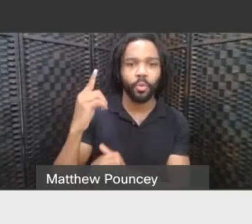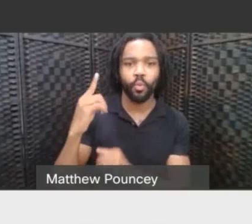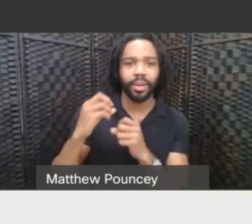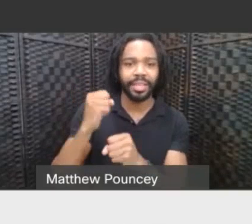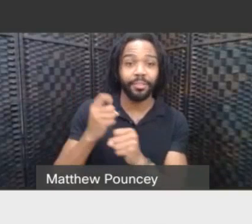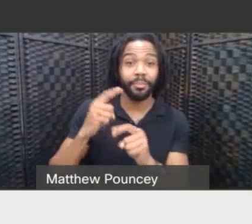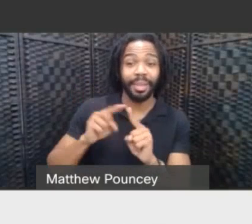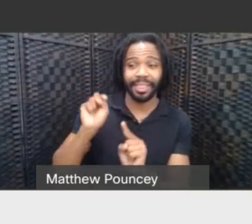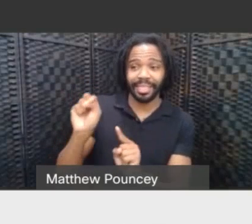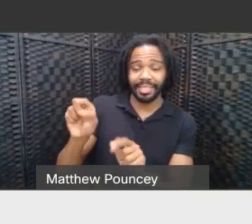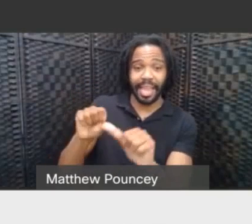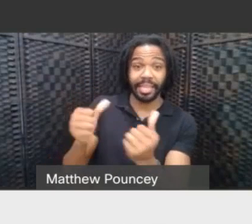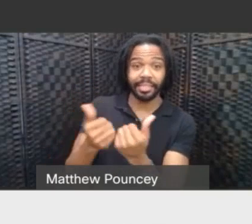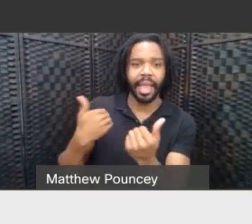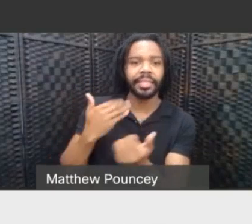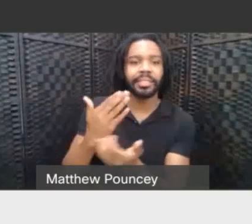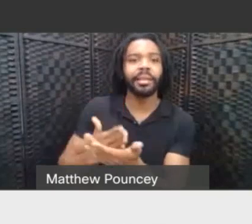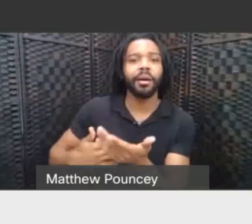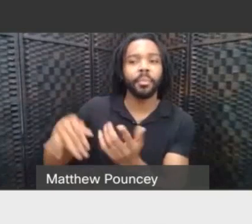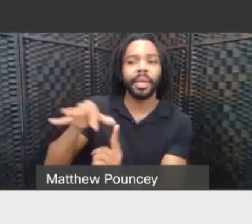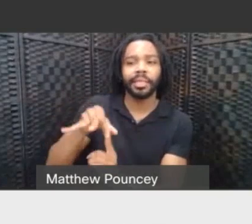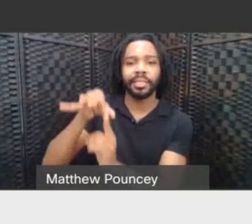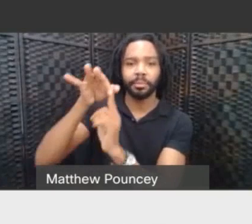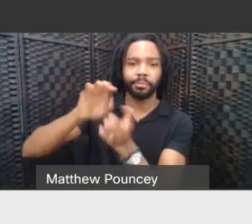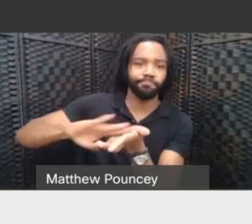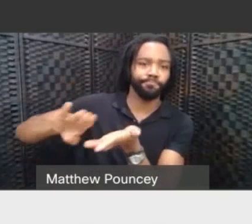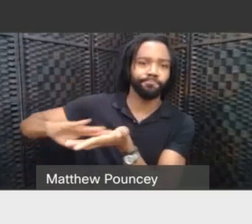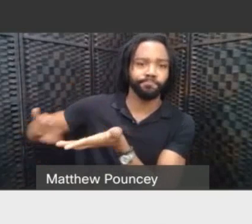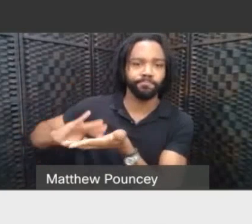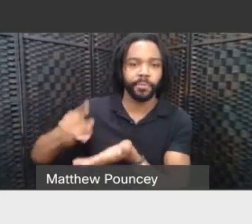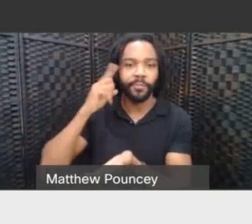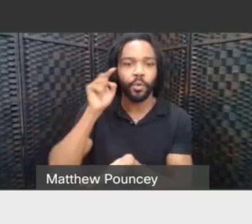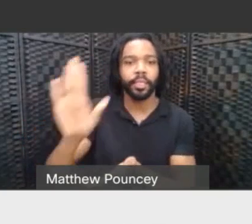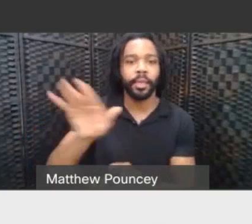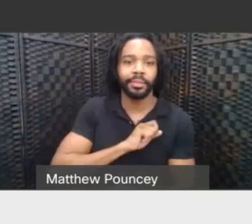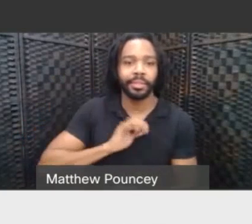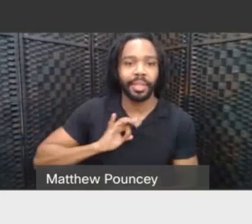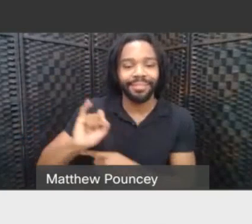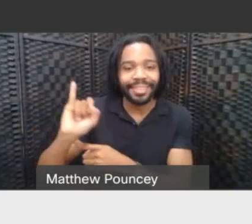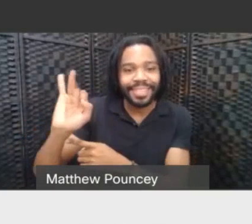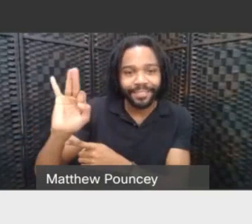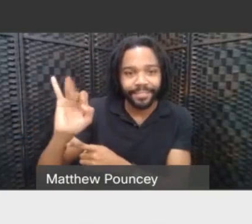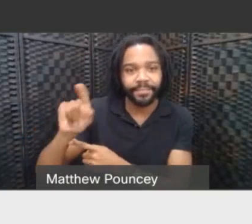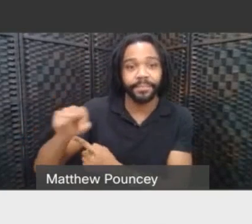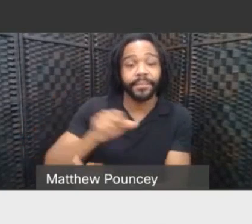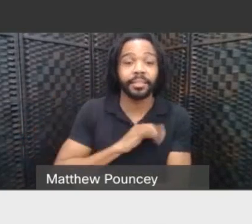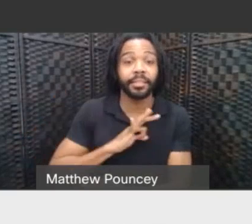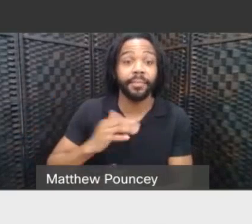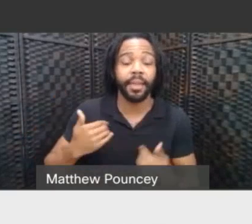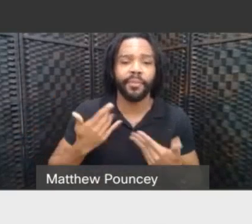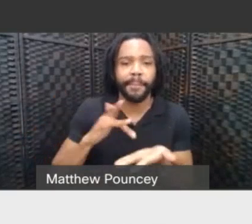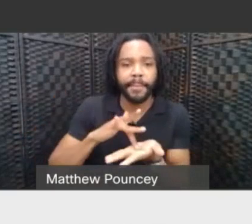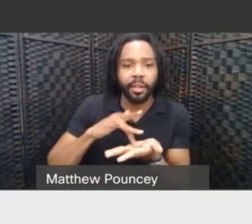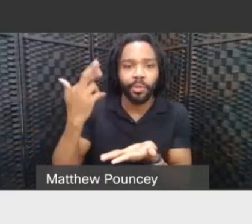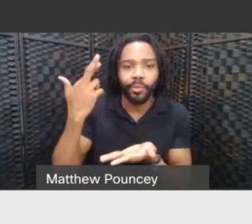to have exceptions for people, in the event of a um, medical reason the